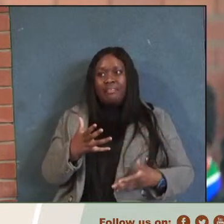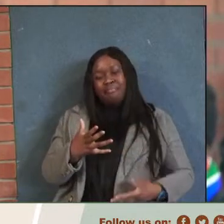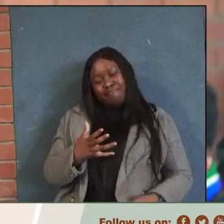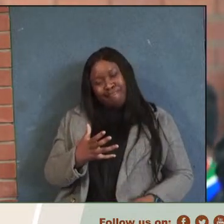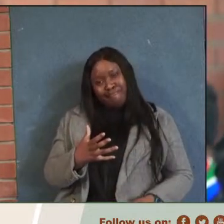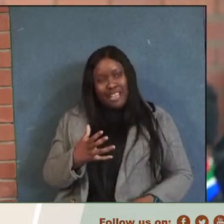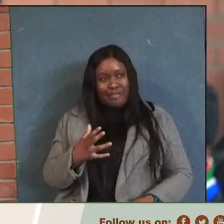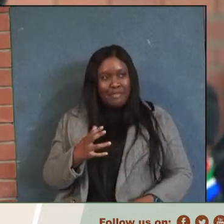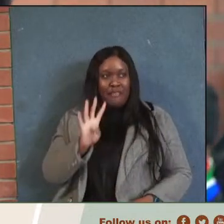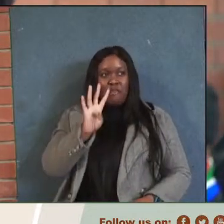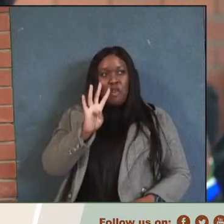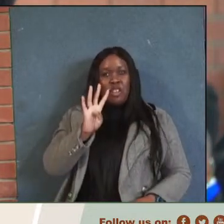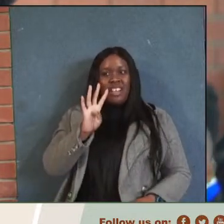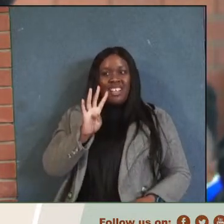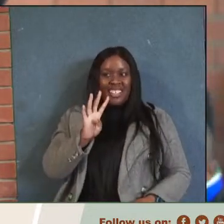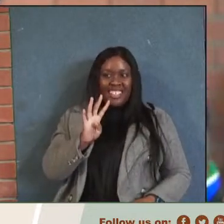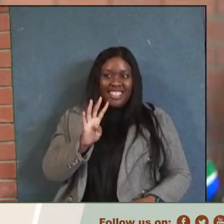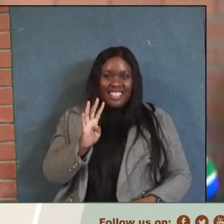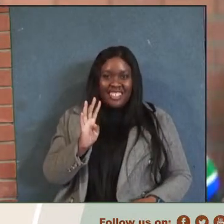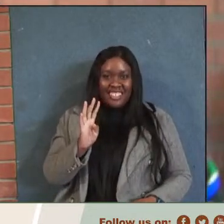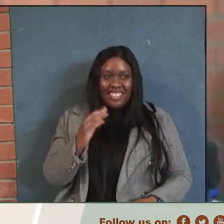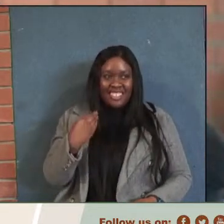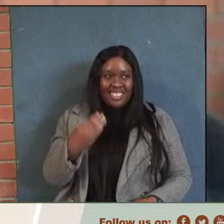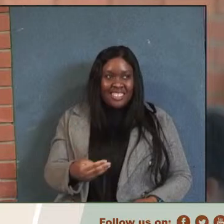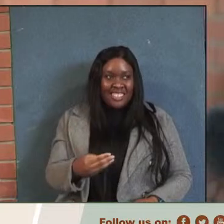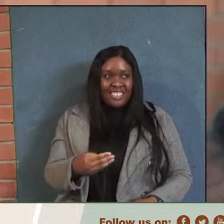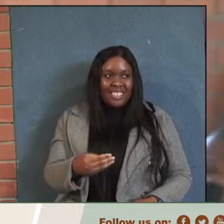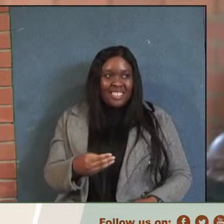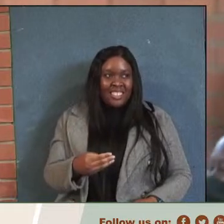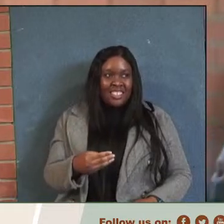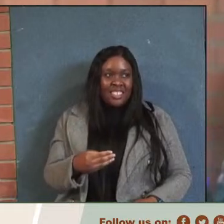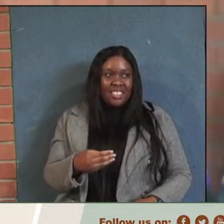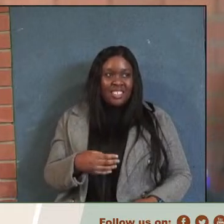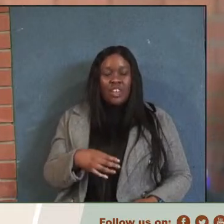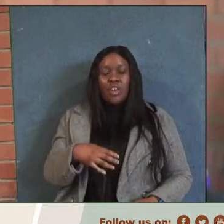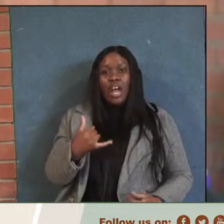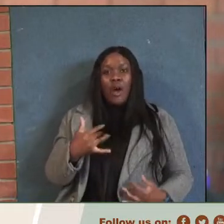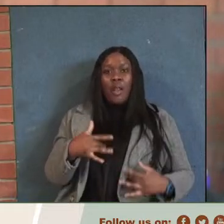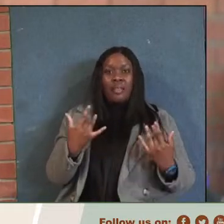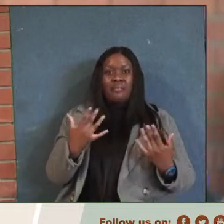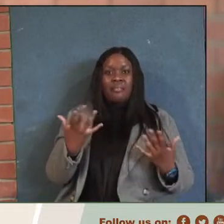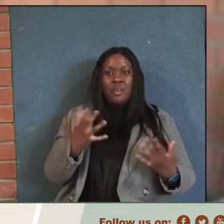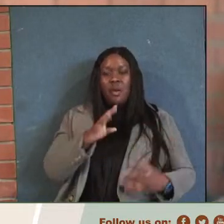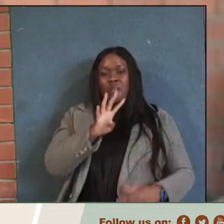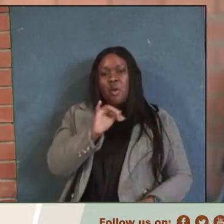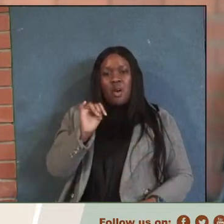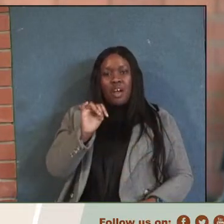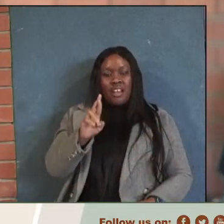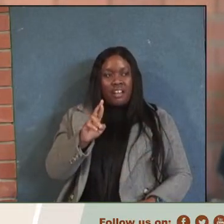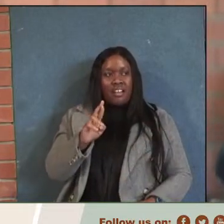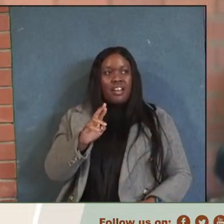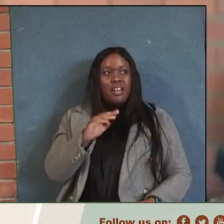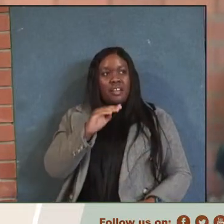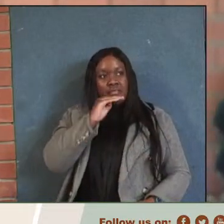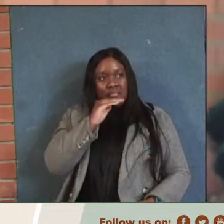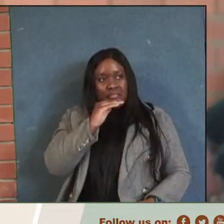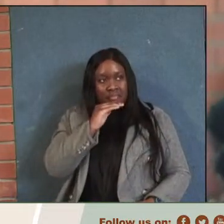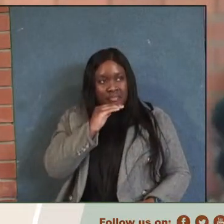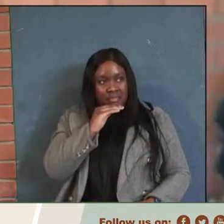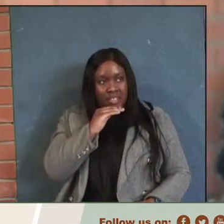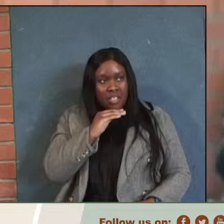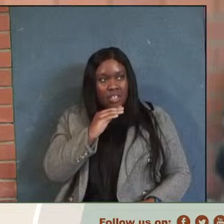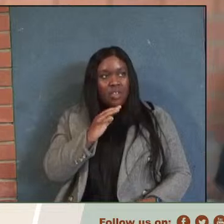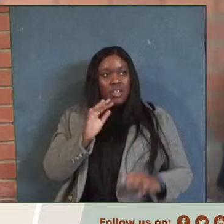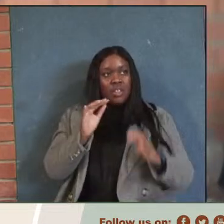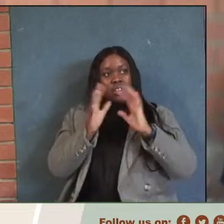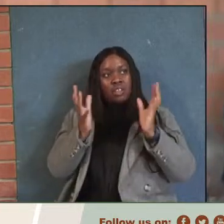Other honorable members. Excuse me for that. You may proceed. Industrial revolution. Now we live in an